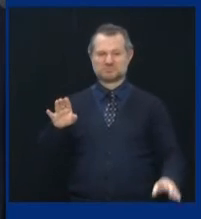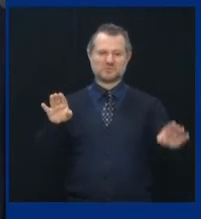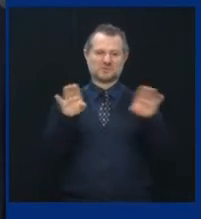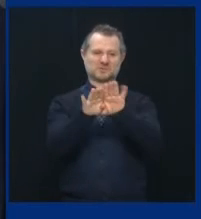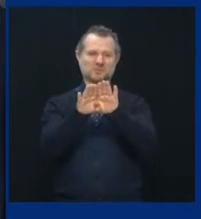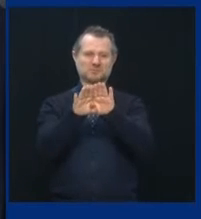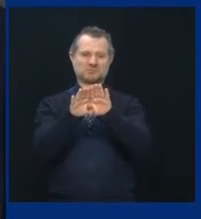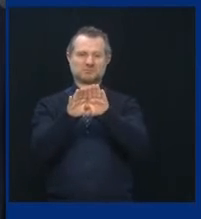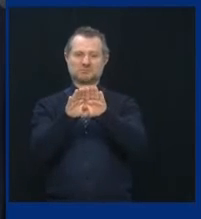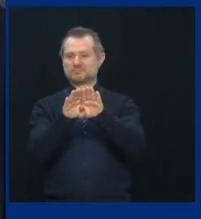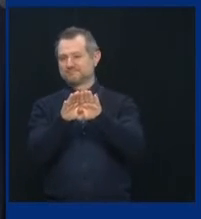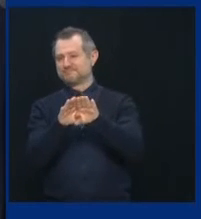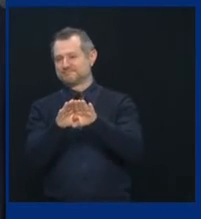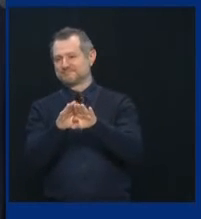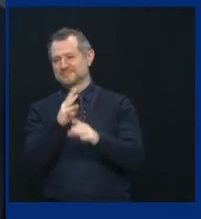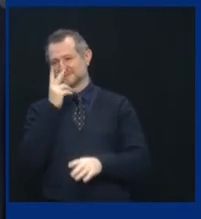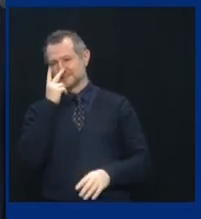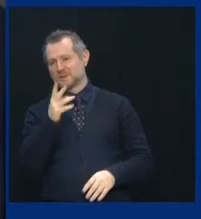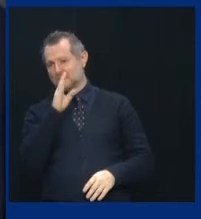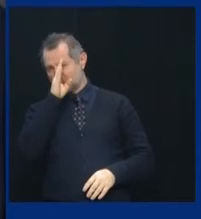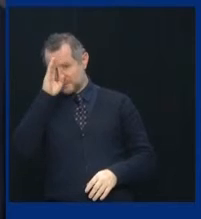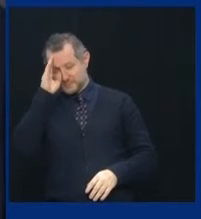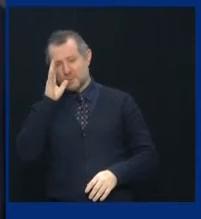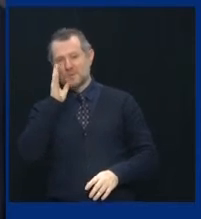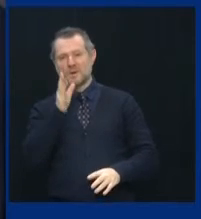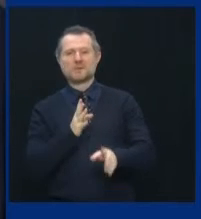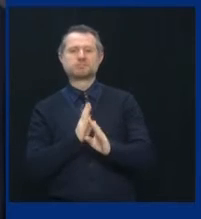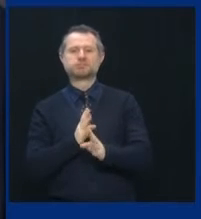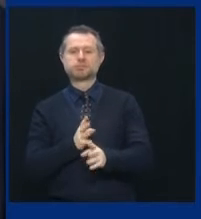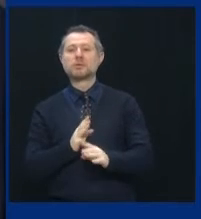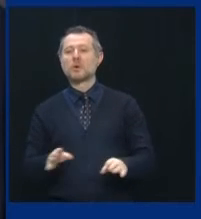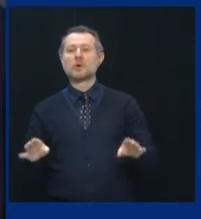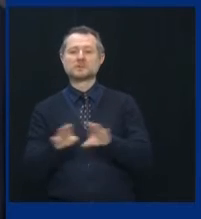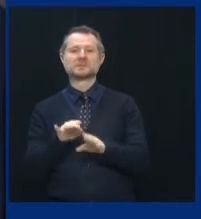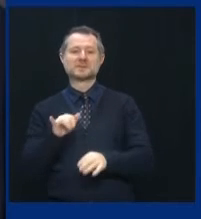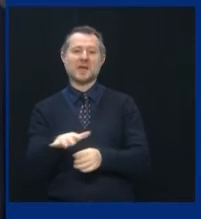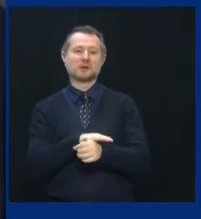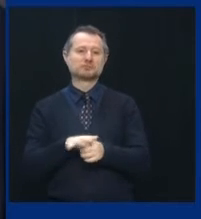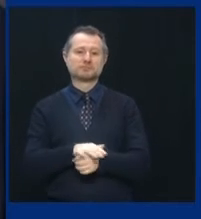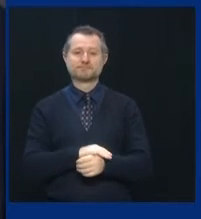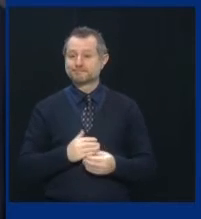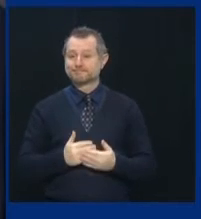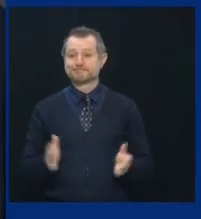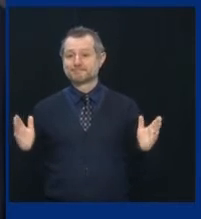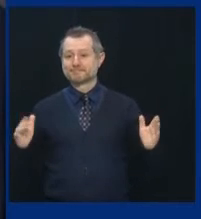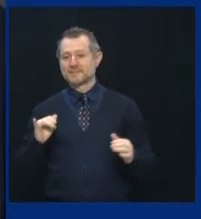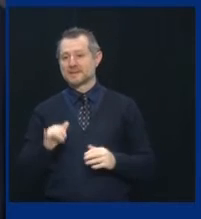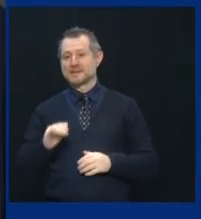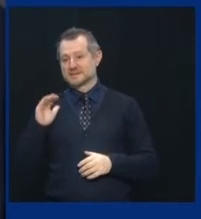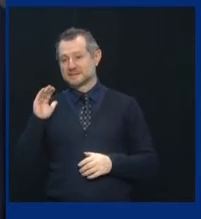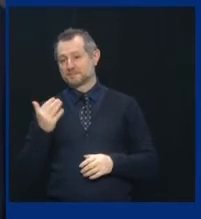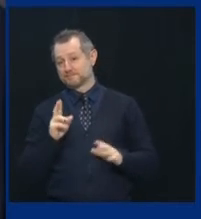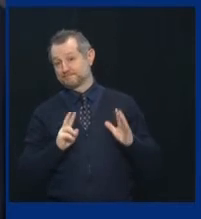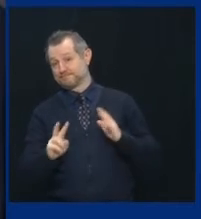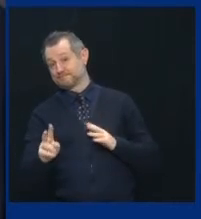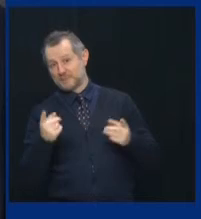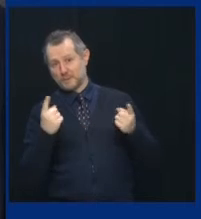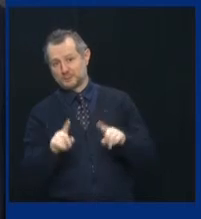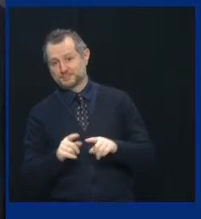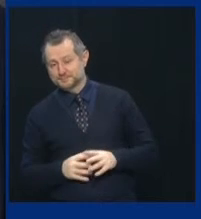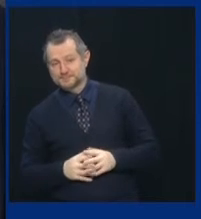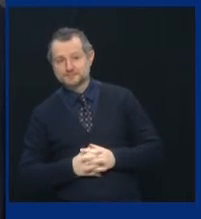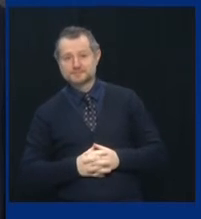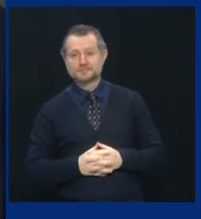capacity number come down. You will see the region shut down. That is what they are looking at. It is